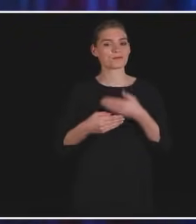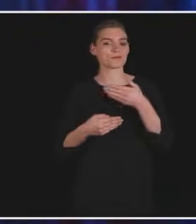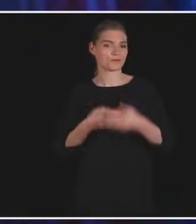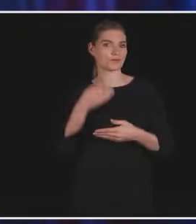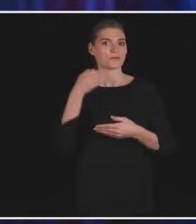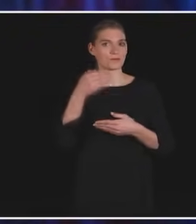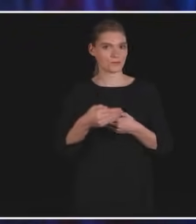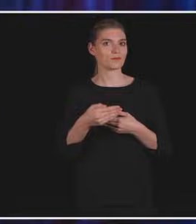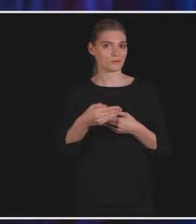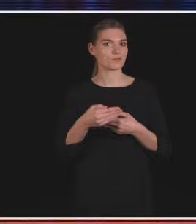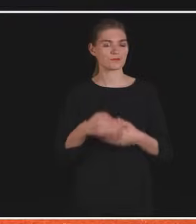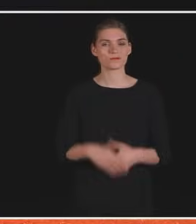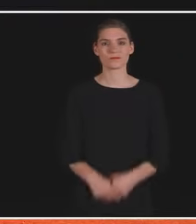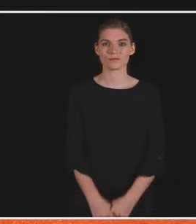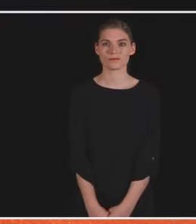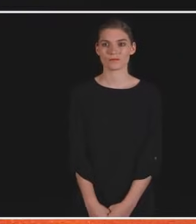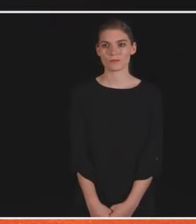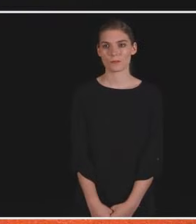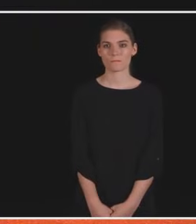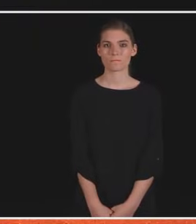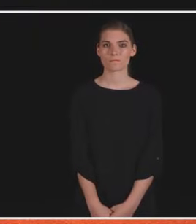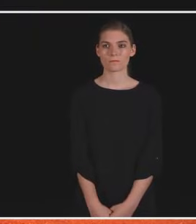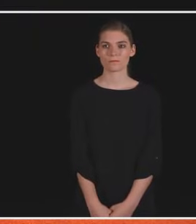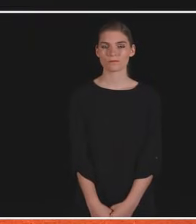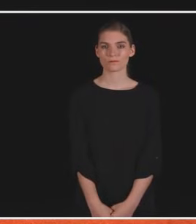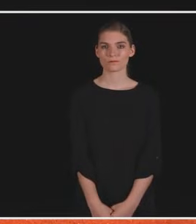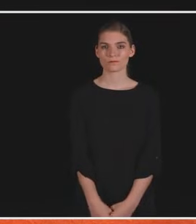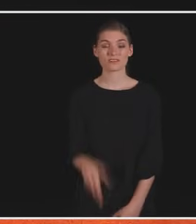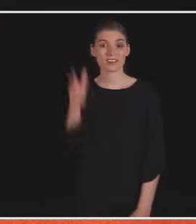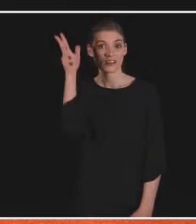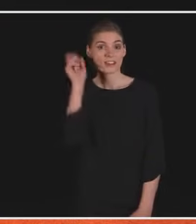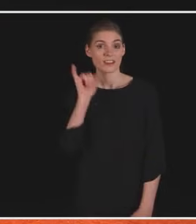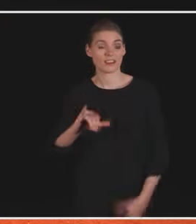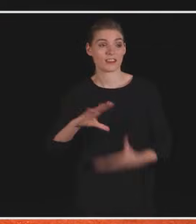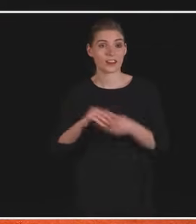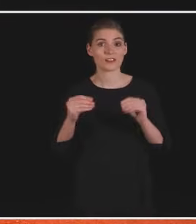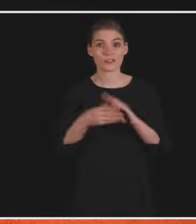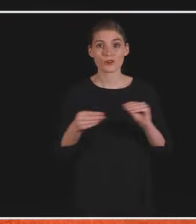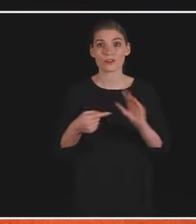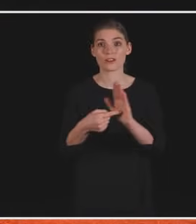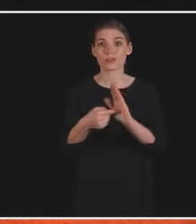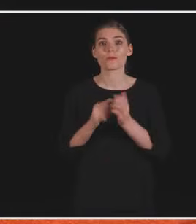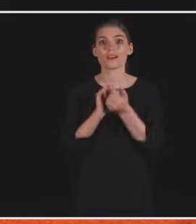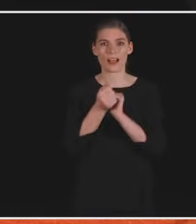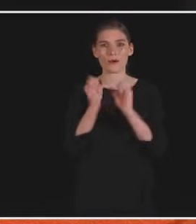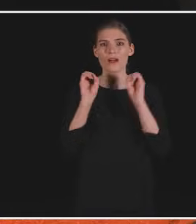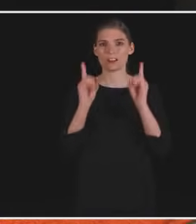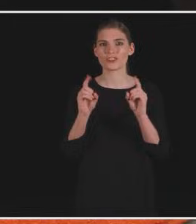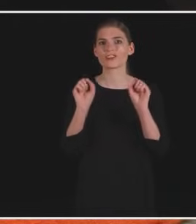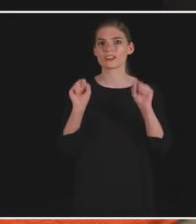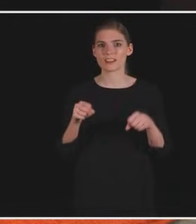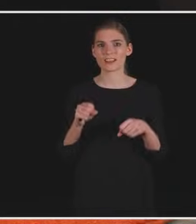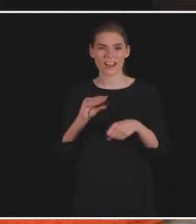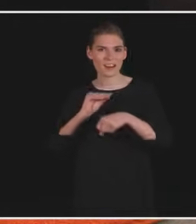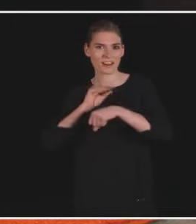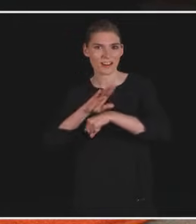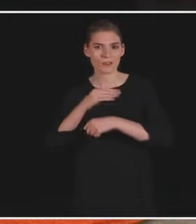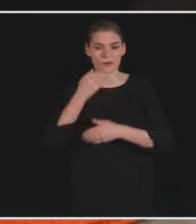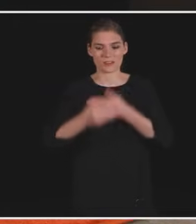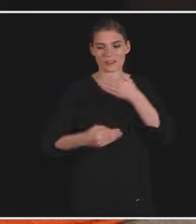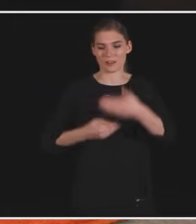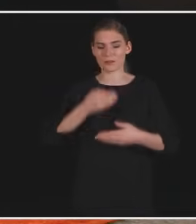progress than the story of my parents and grandparents. And hearing it has made me all the more aware of